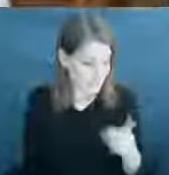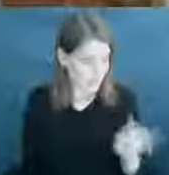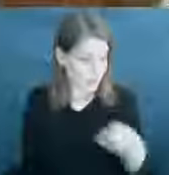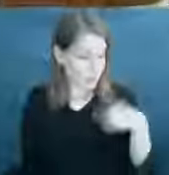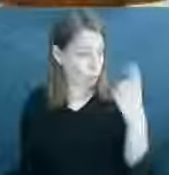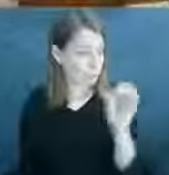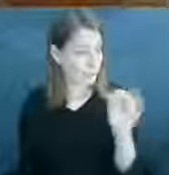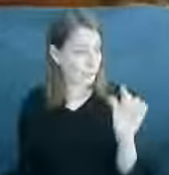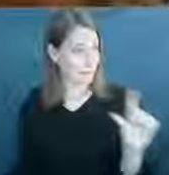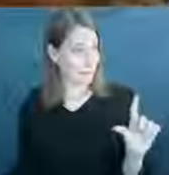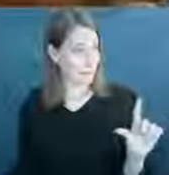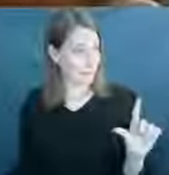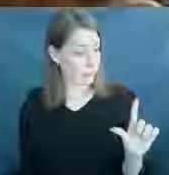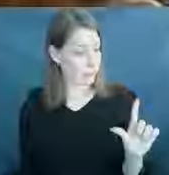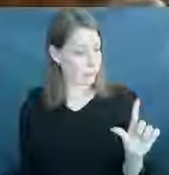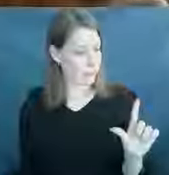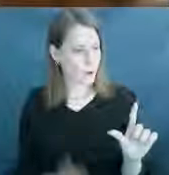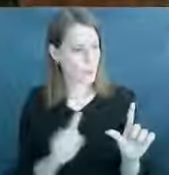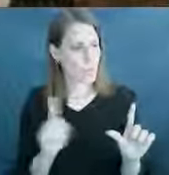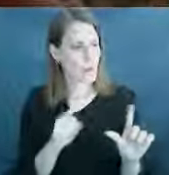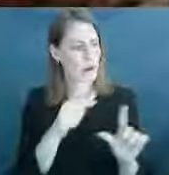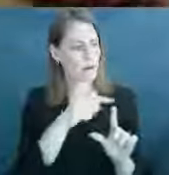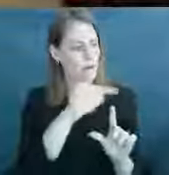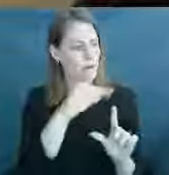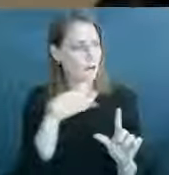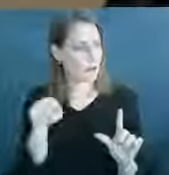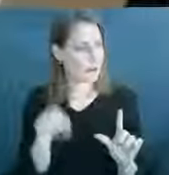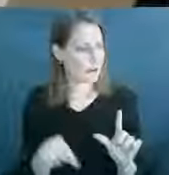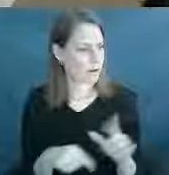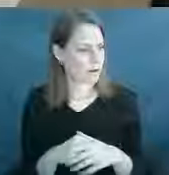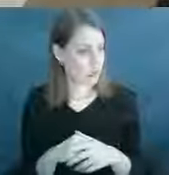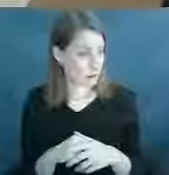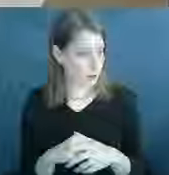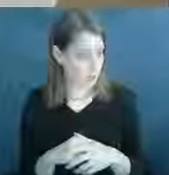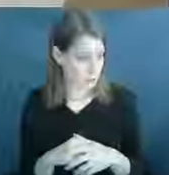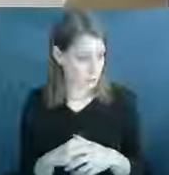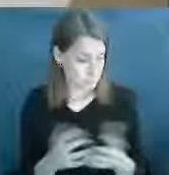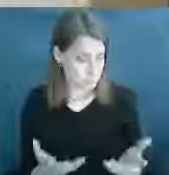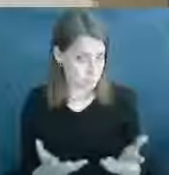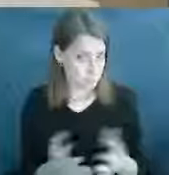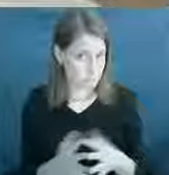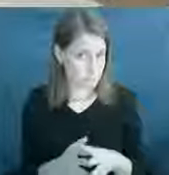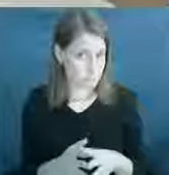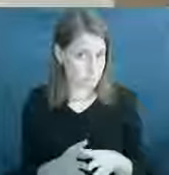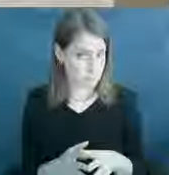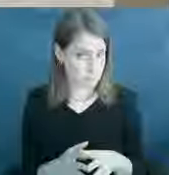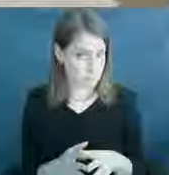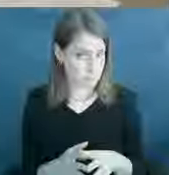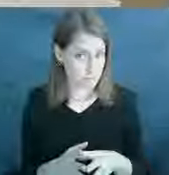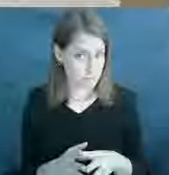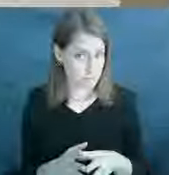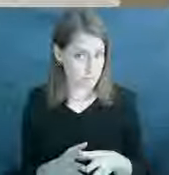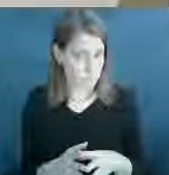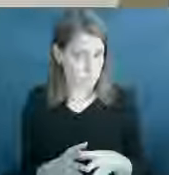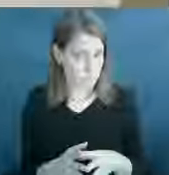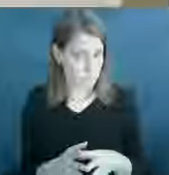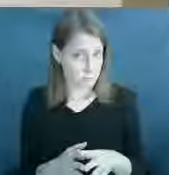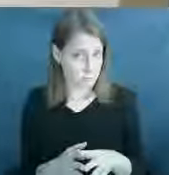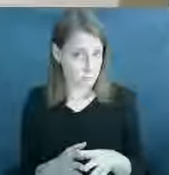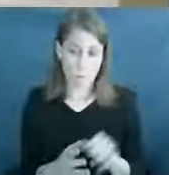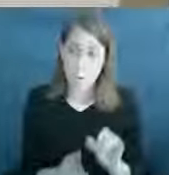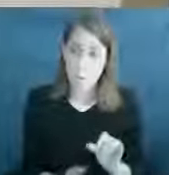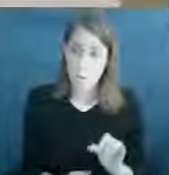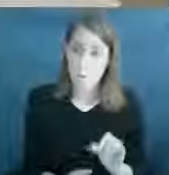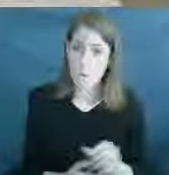Like that. So that comes down. So that's now looking like an L. So where do you think this line that might come up the top of that? That's